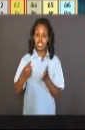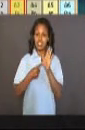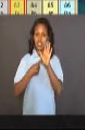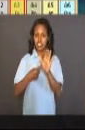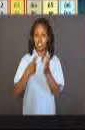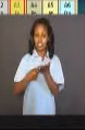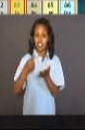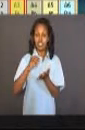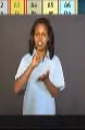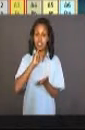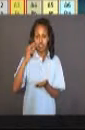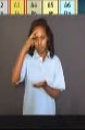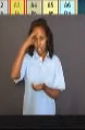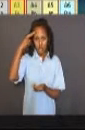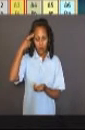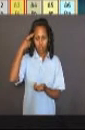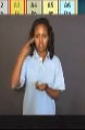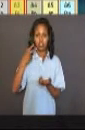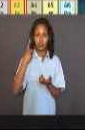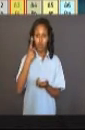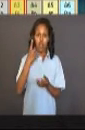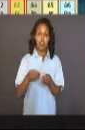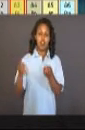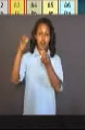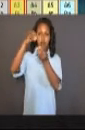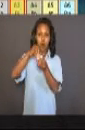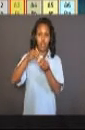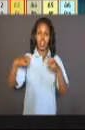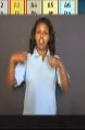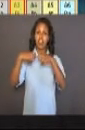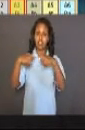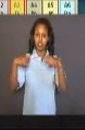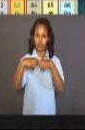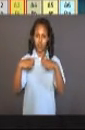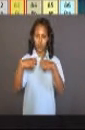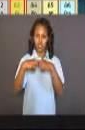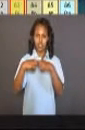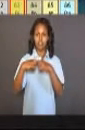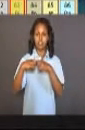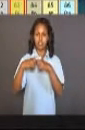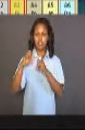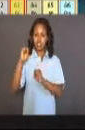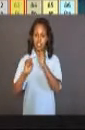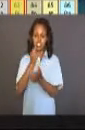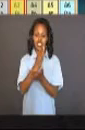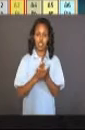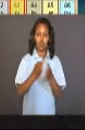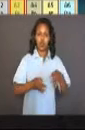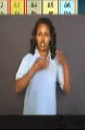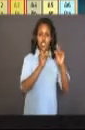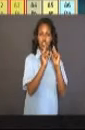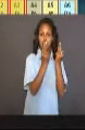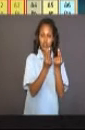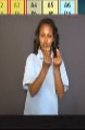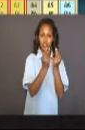is because each has one more electron than the semiconductors in